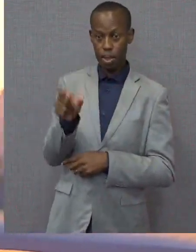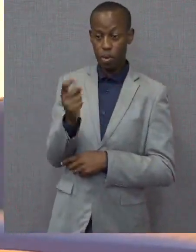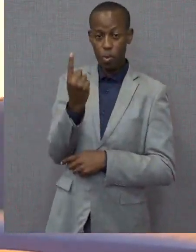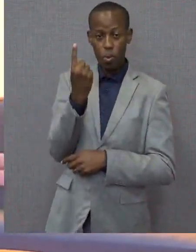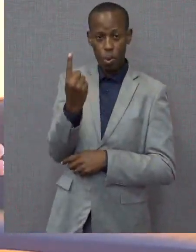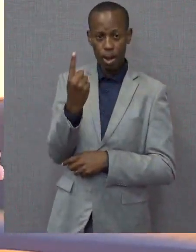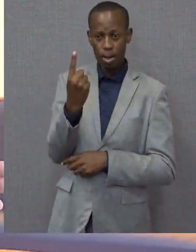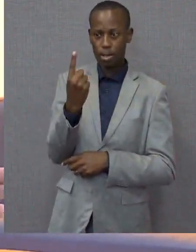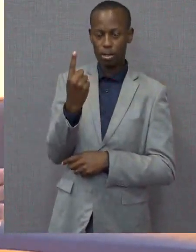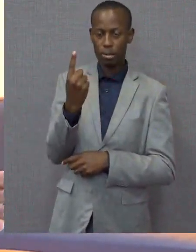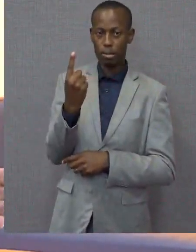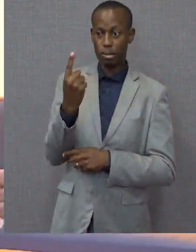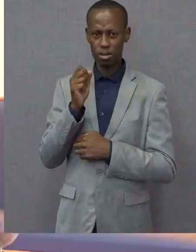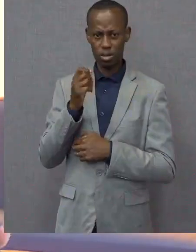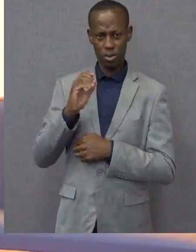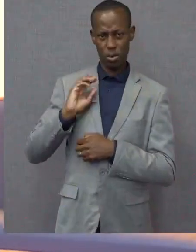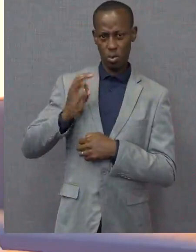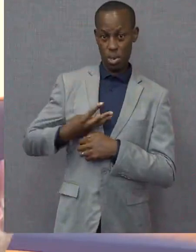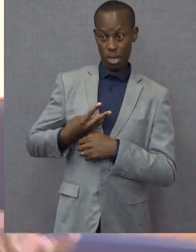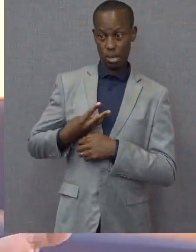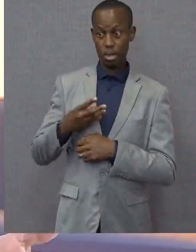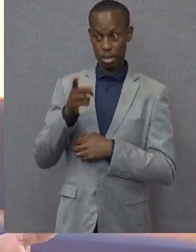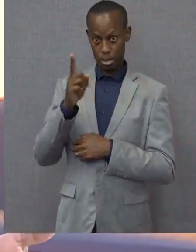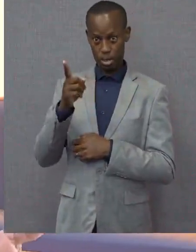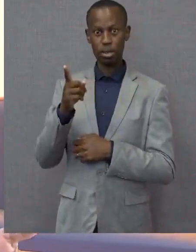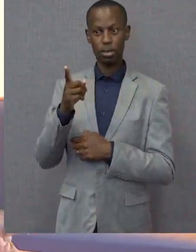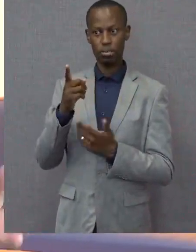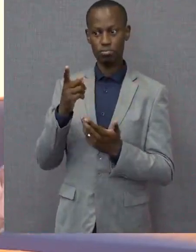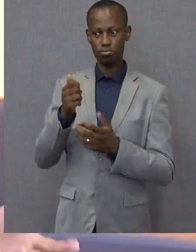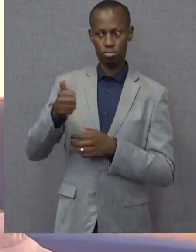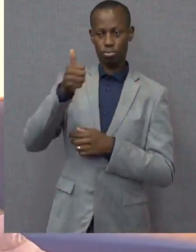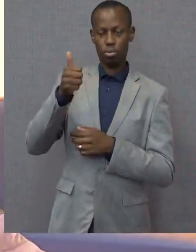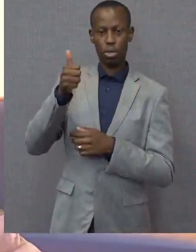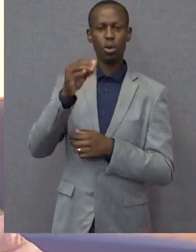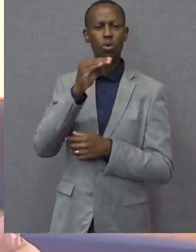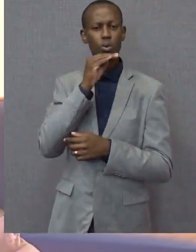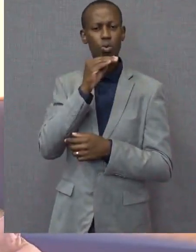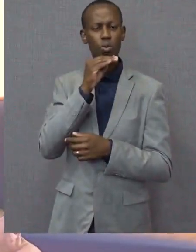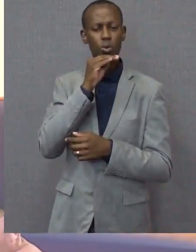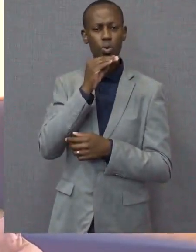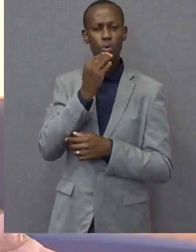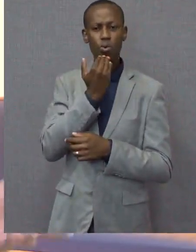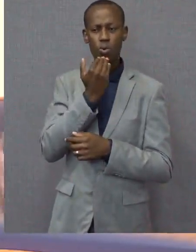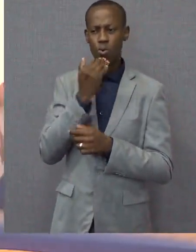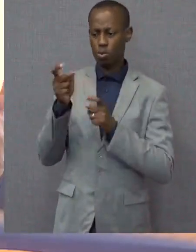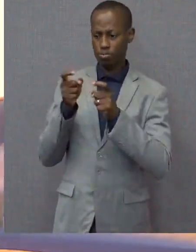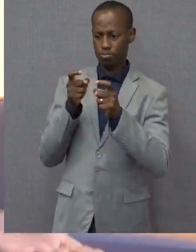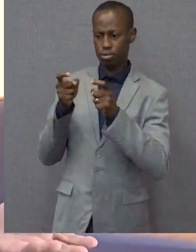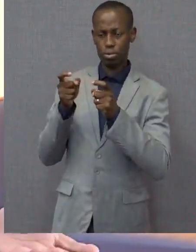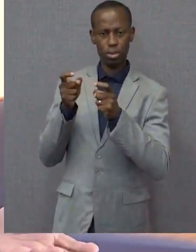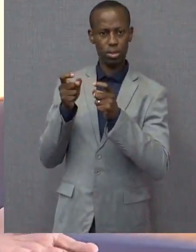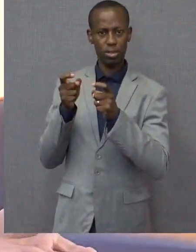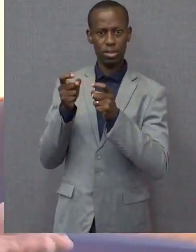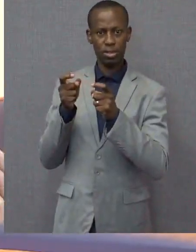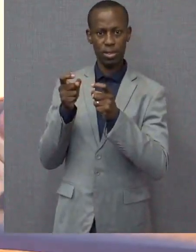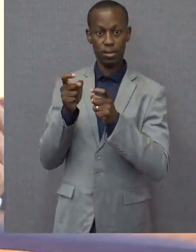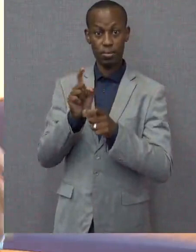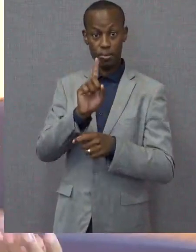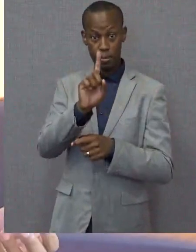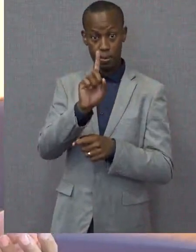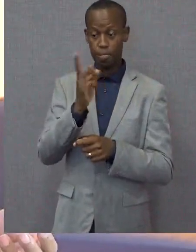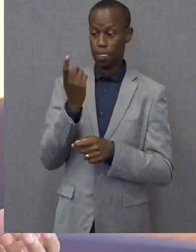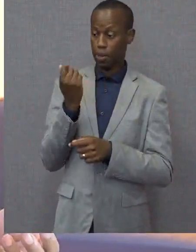the direction? That person. Control. Who provides the control? For the funder, that